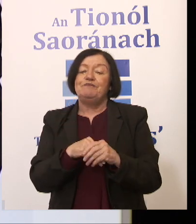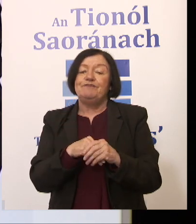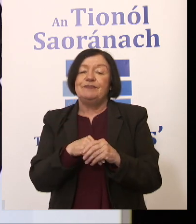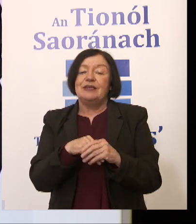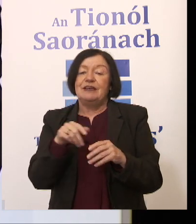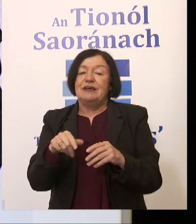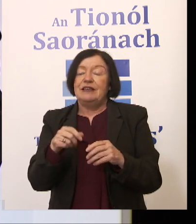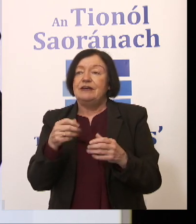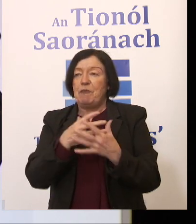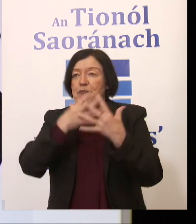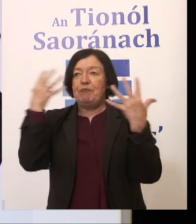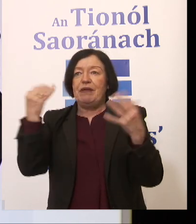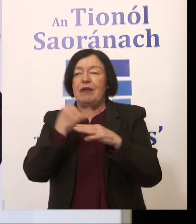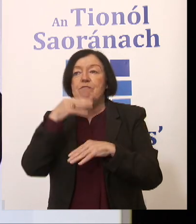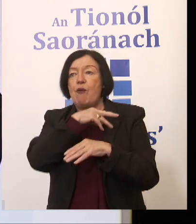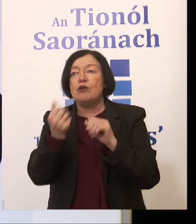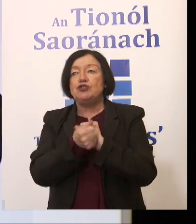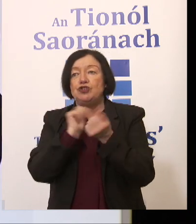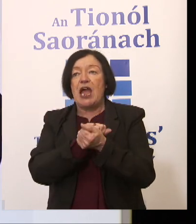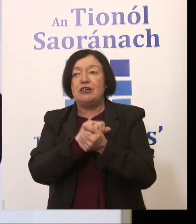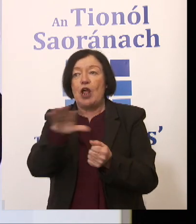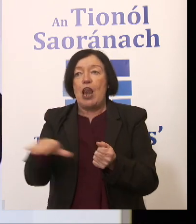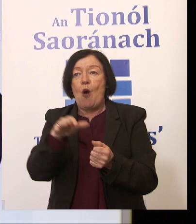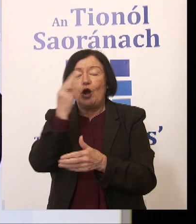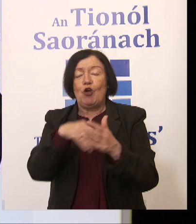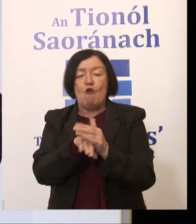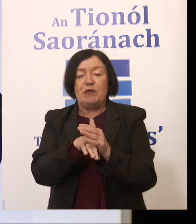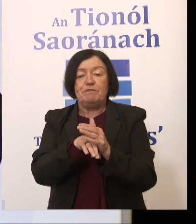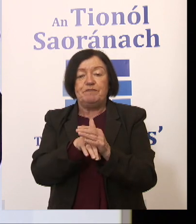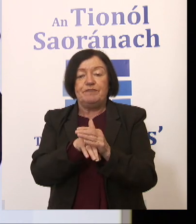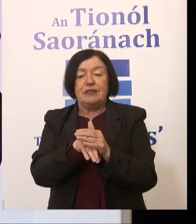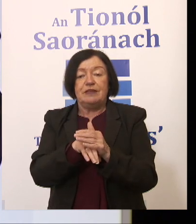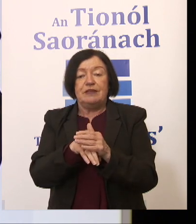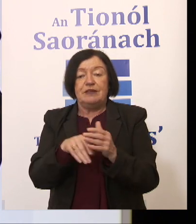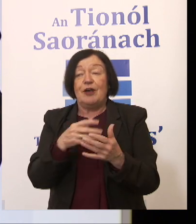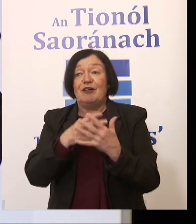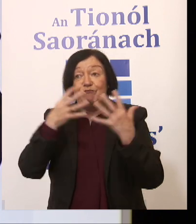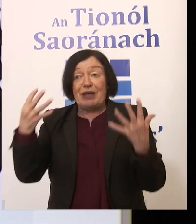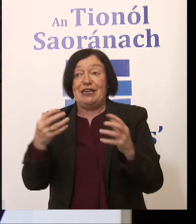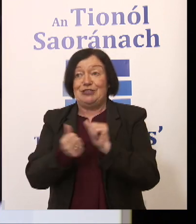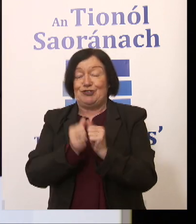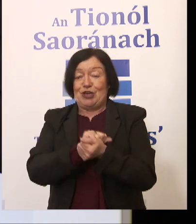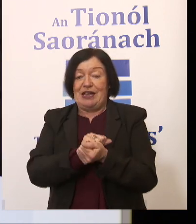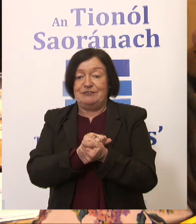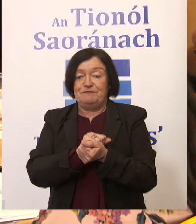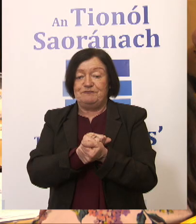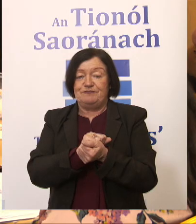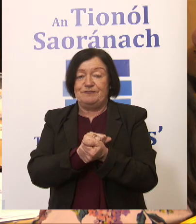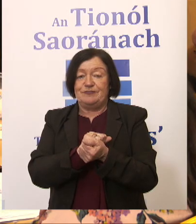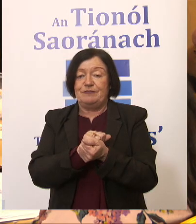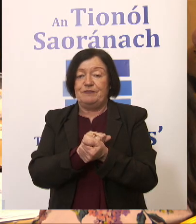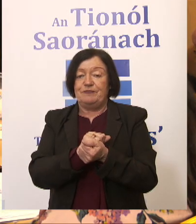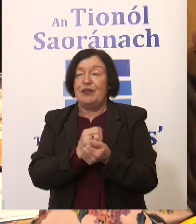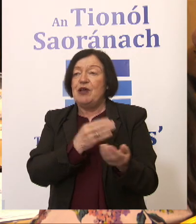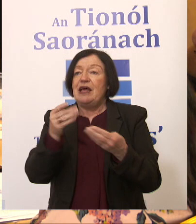a significant change in local government, a really significant change in local government, in the sense of bringing